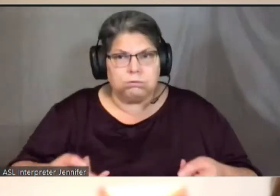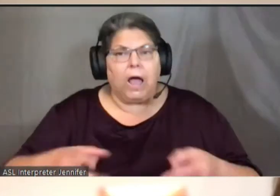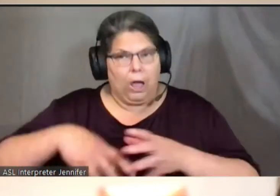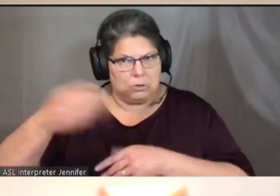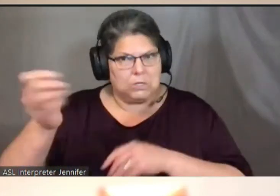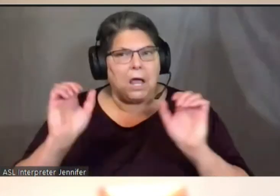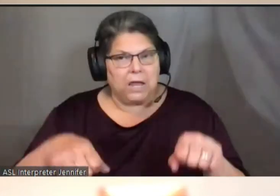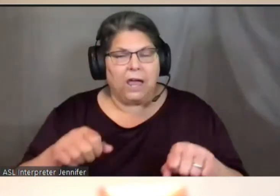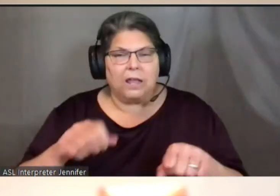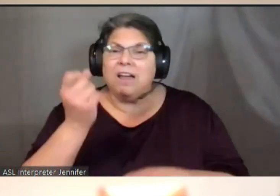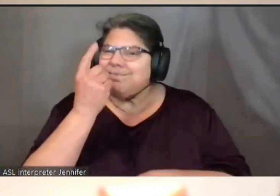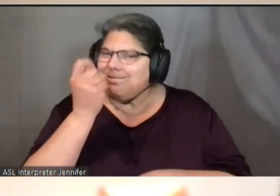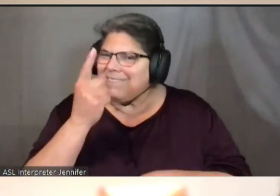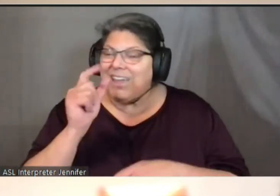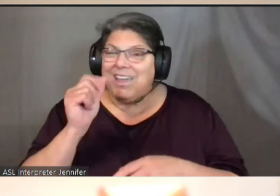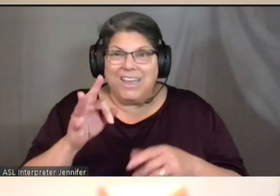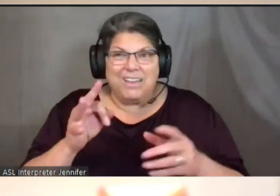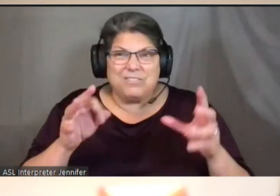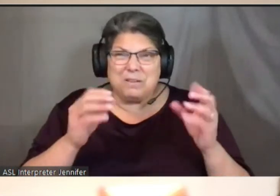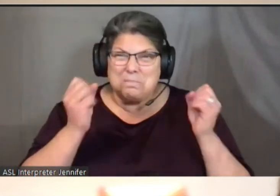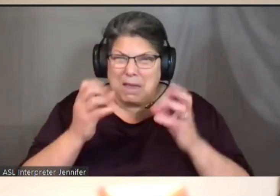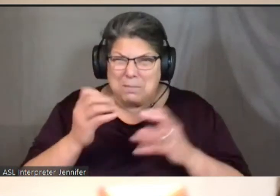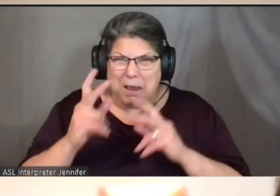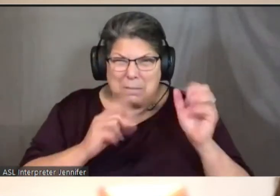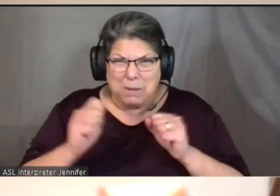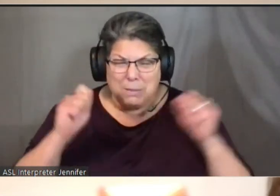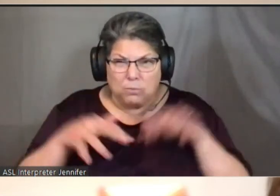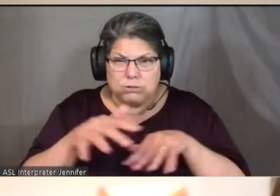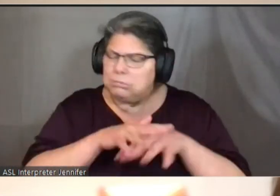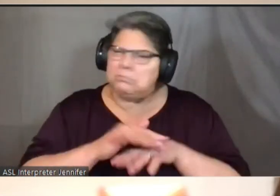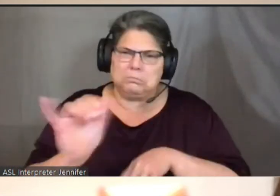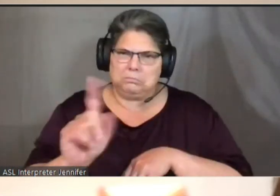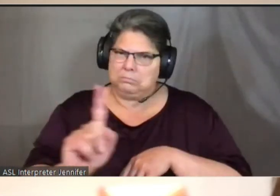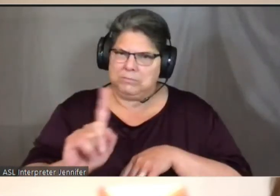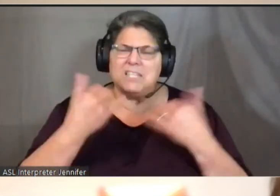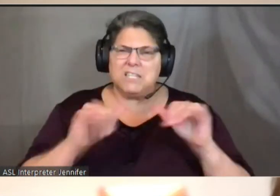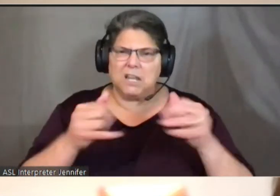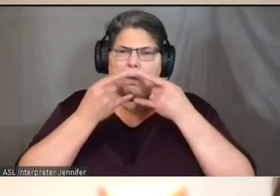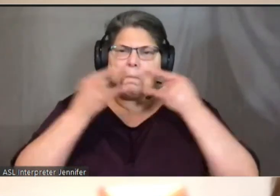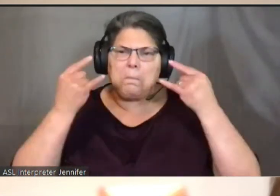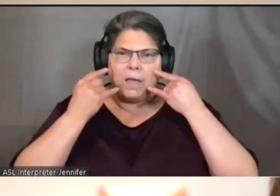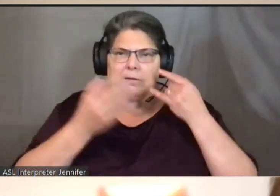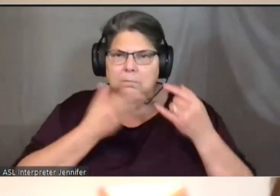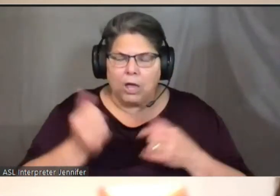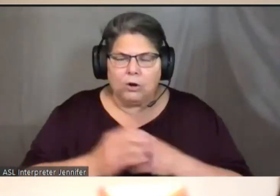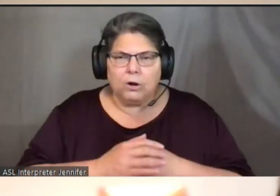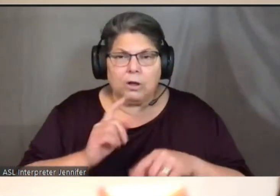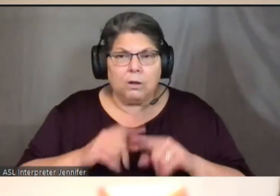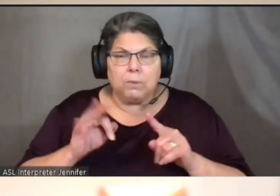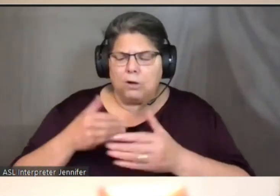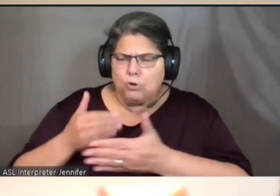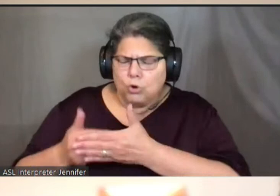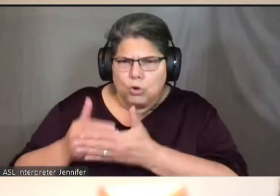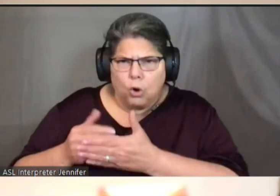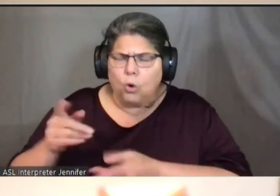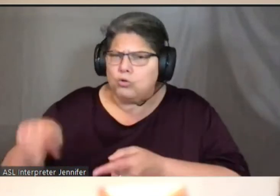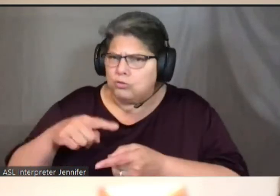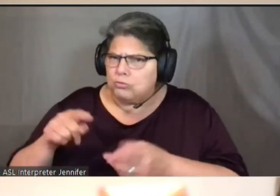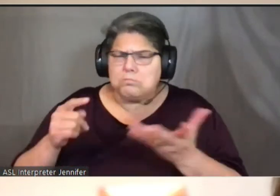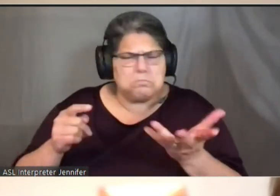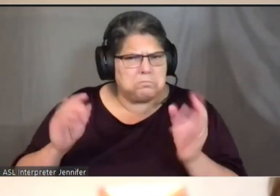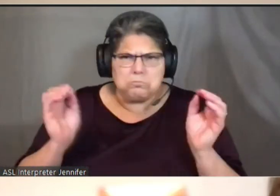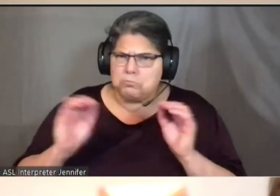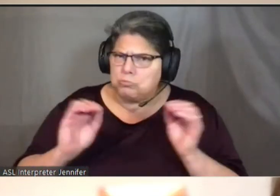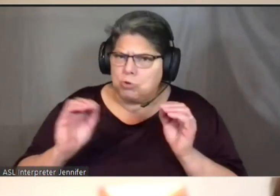in crowded outdoor events. Close contacts who have no symptoms, who are fully vaccinated,